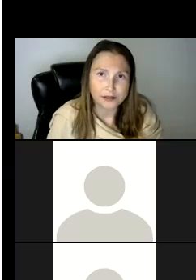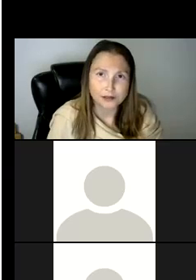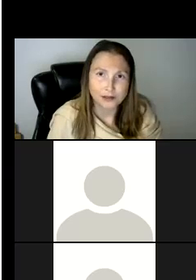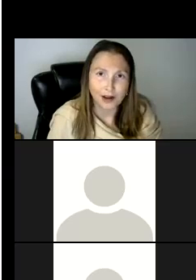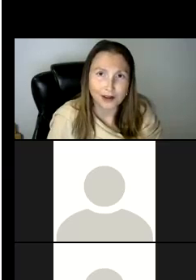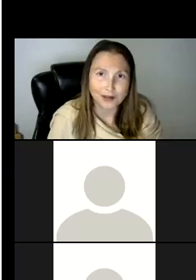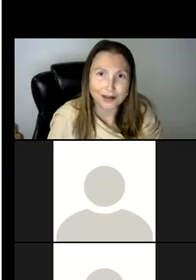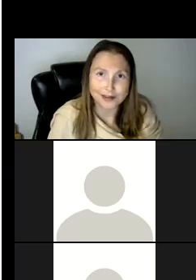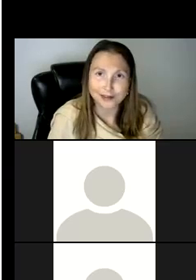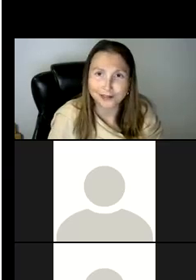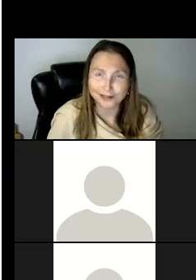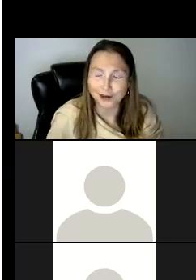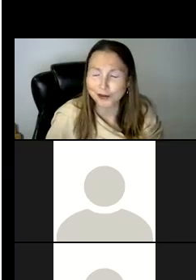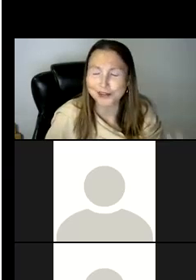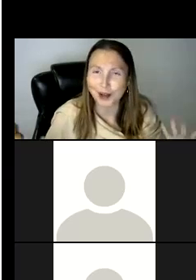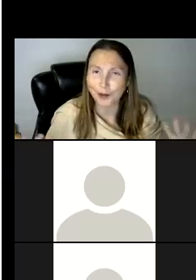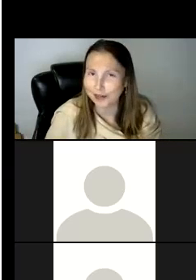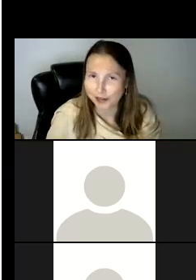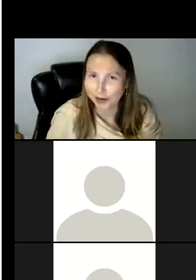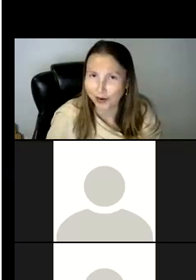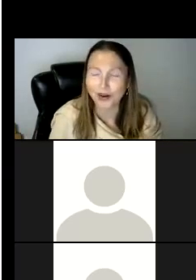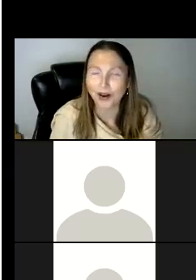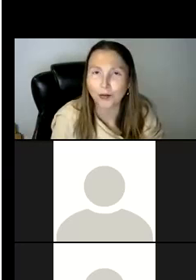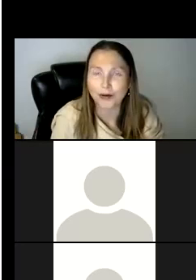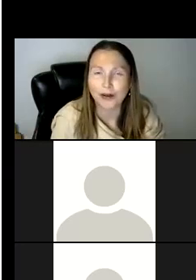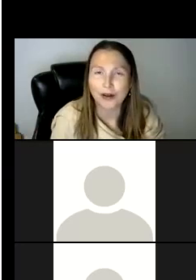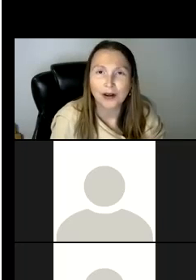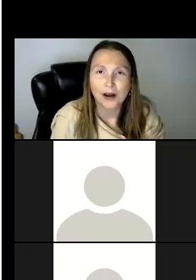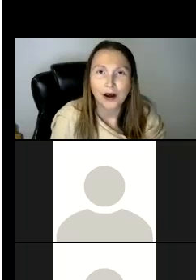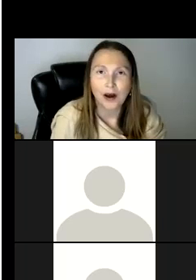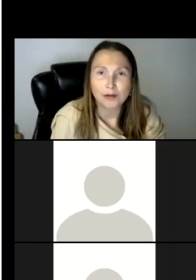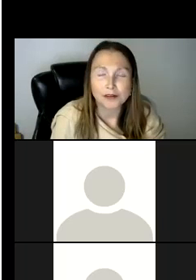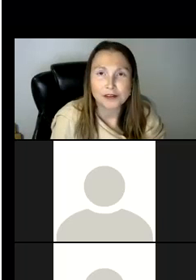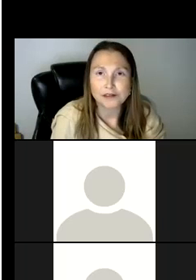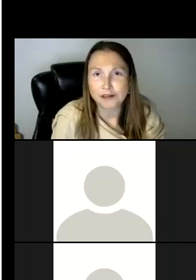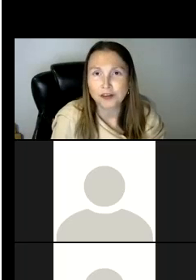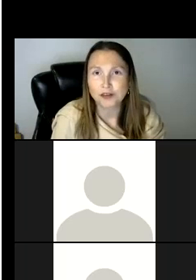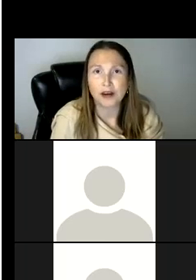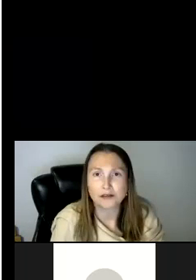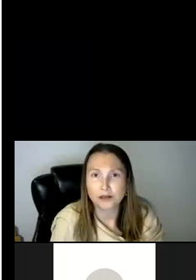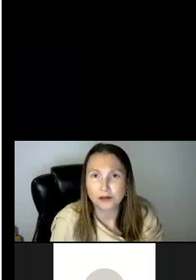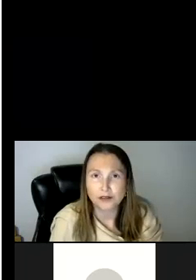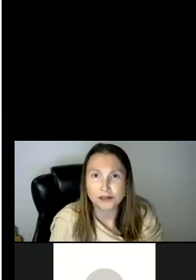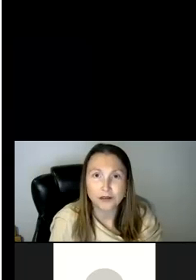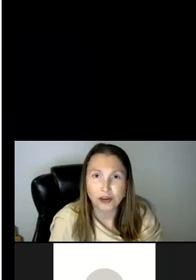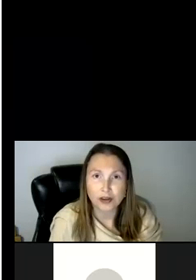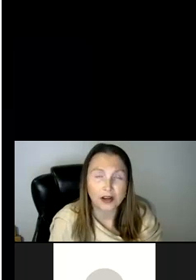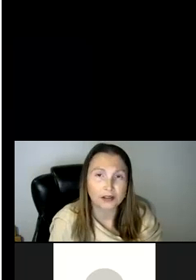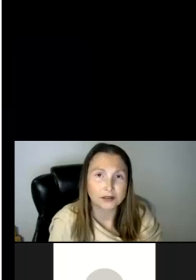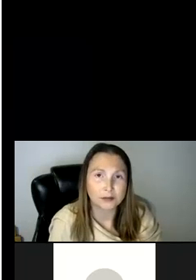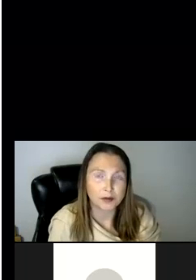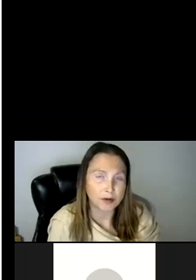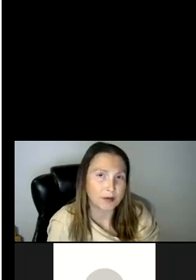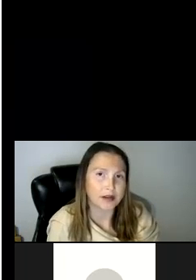is the vaccine, not only is it coming, it's here. We've received 72,000 doses in